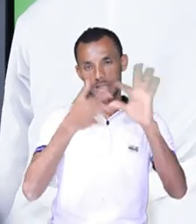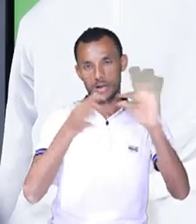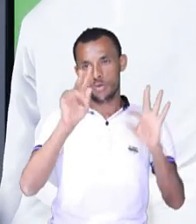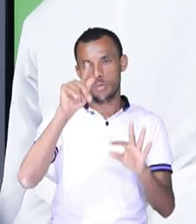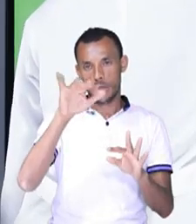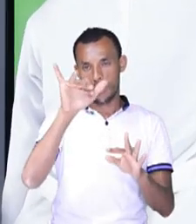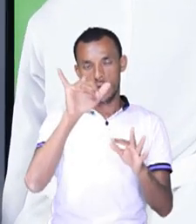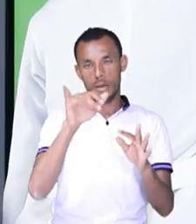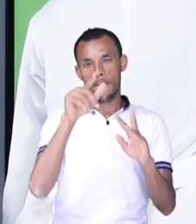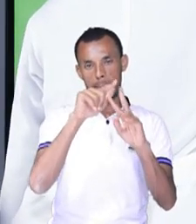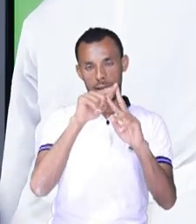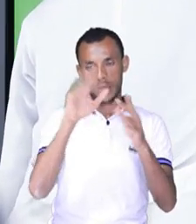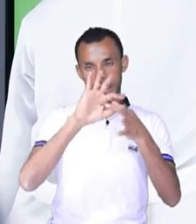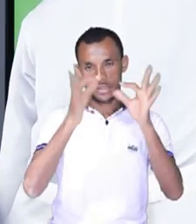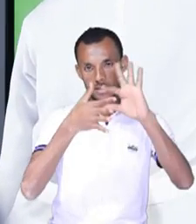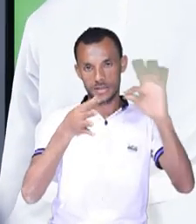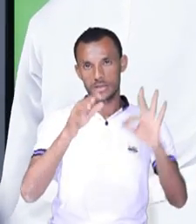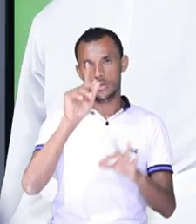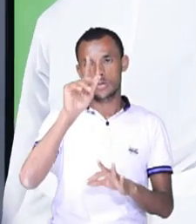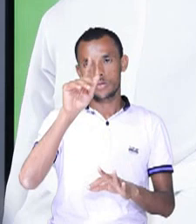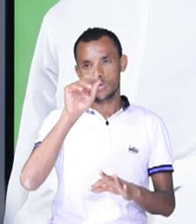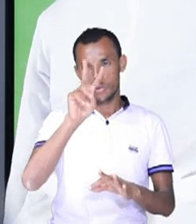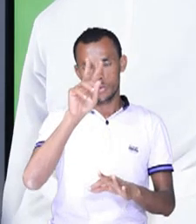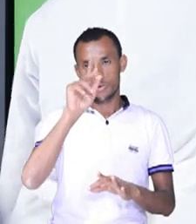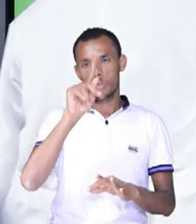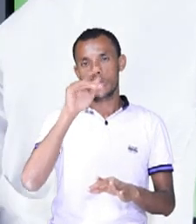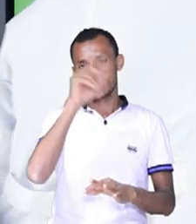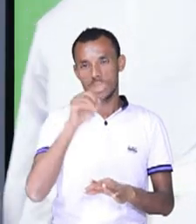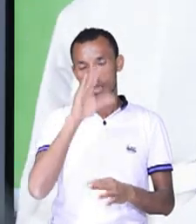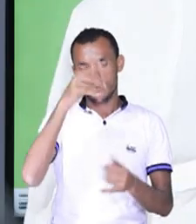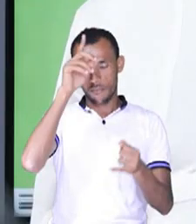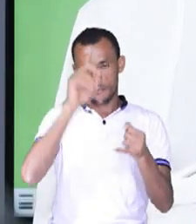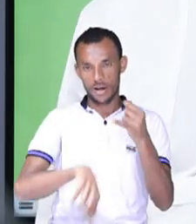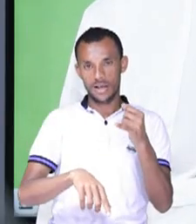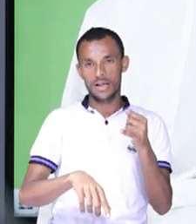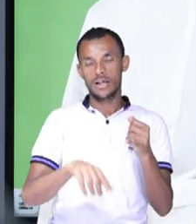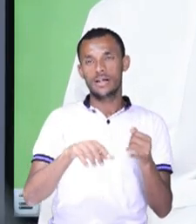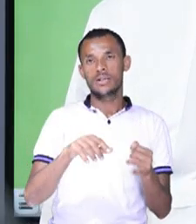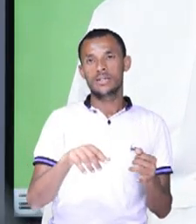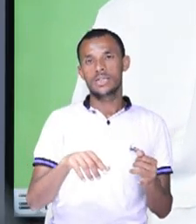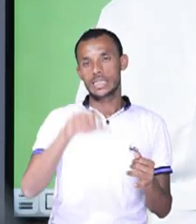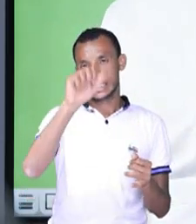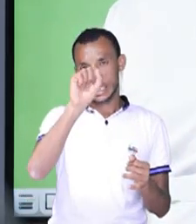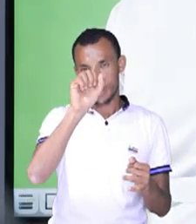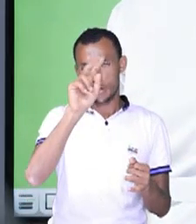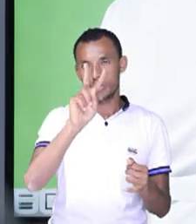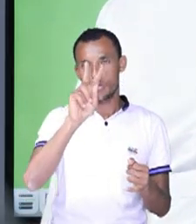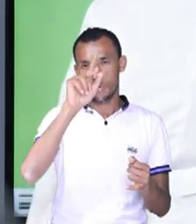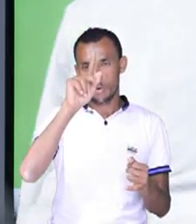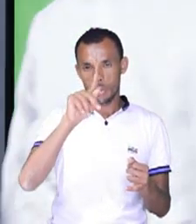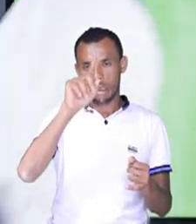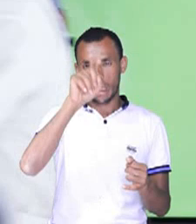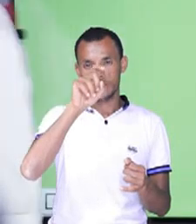2py, pi star 2pz, and finally sigma 2px star.